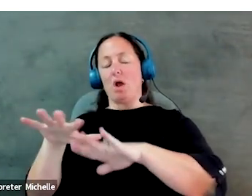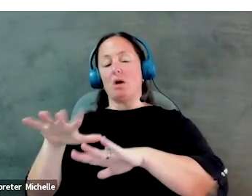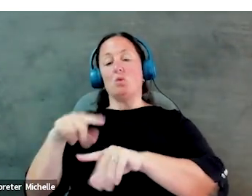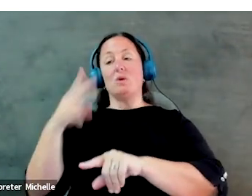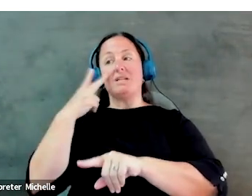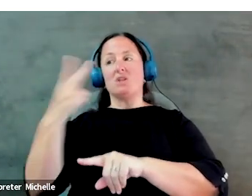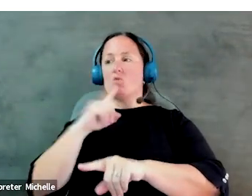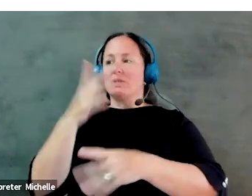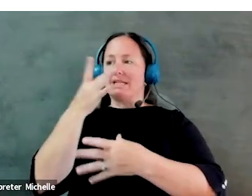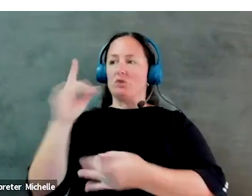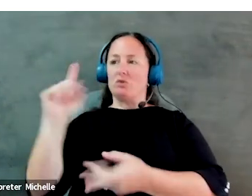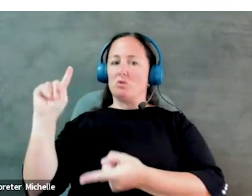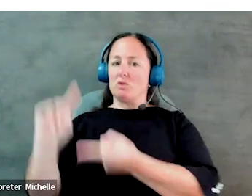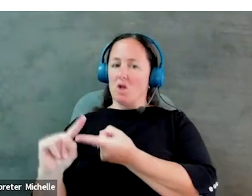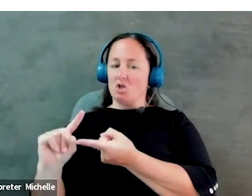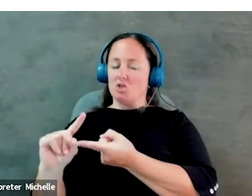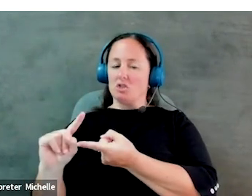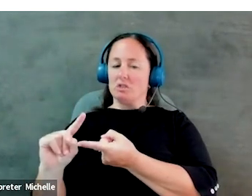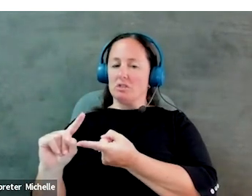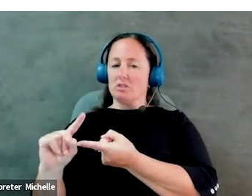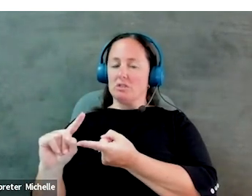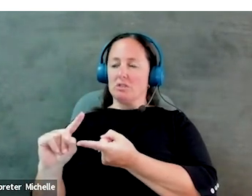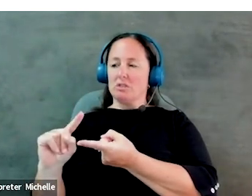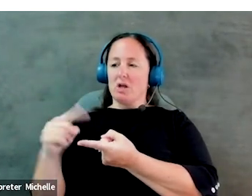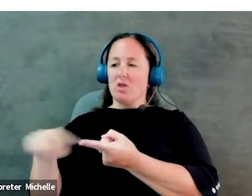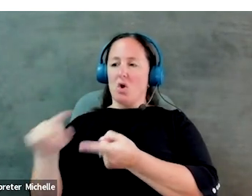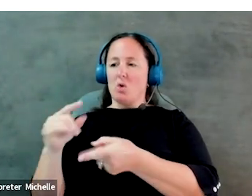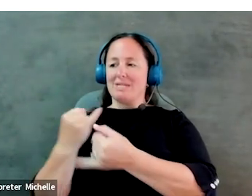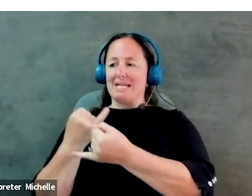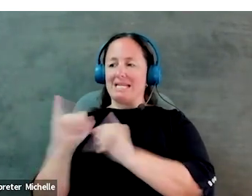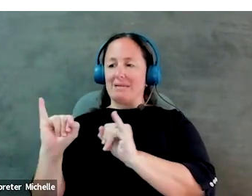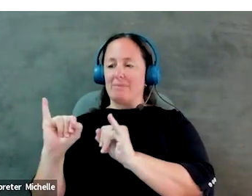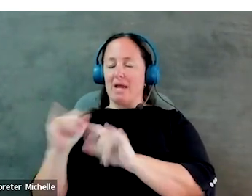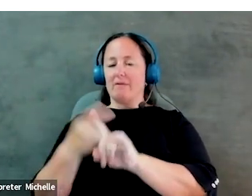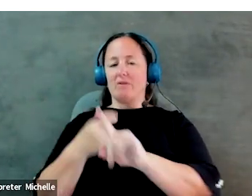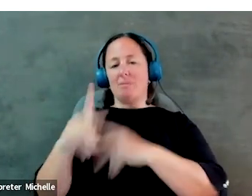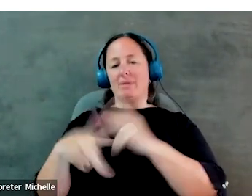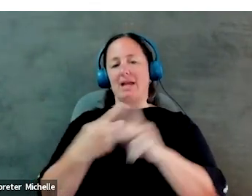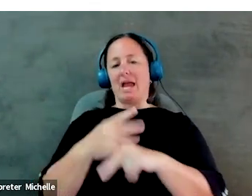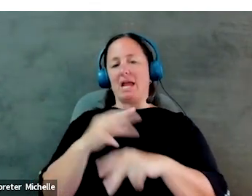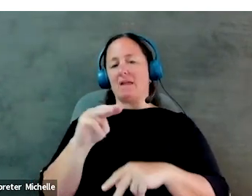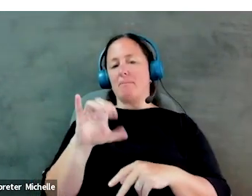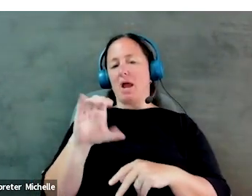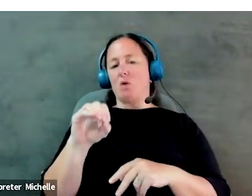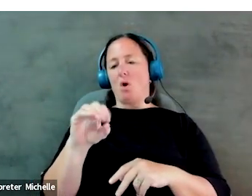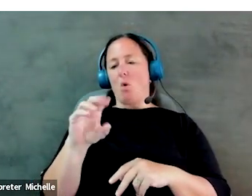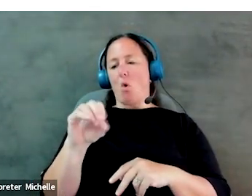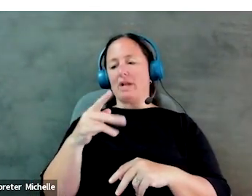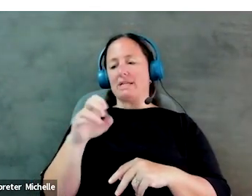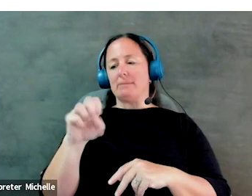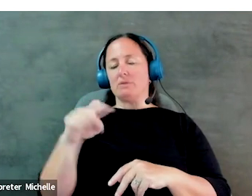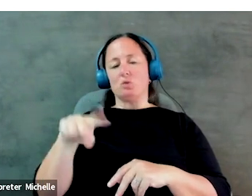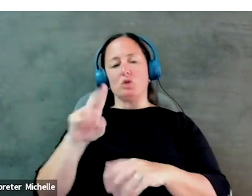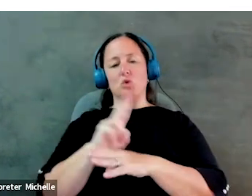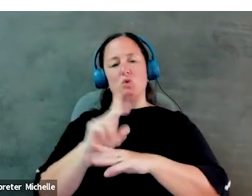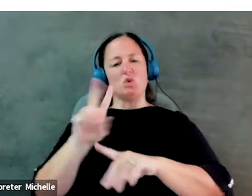And we saw very interesting reductions of those levels independently of the type of microorganism that we used. And